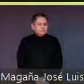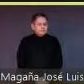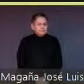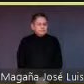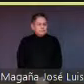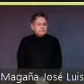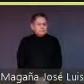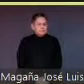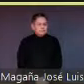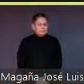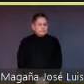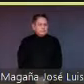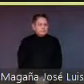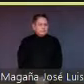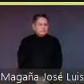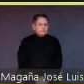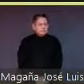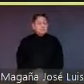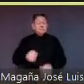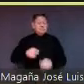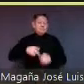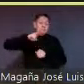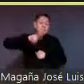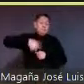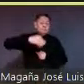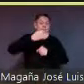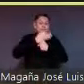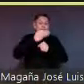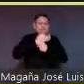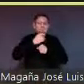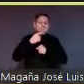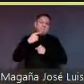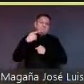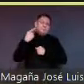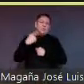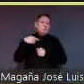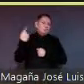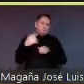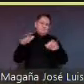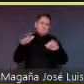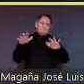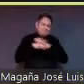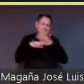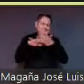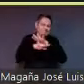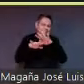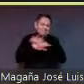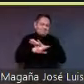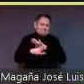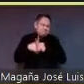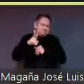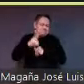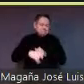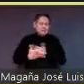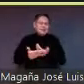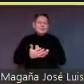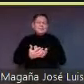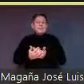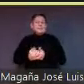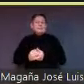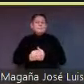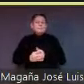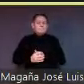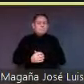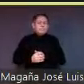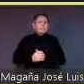We know that we are currently going through an extremely fast change. Changes are a